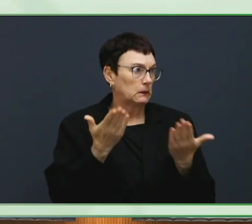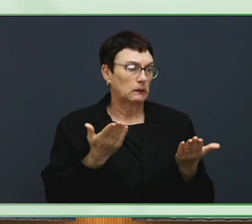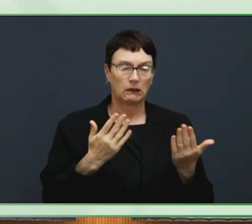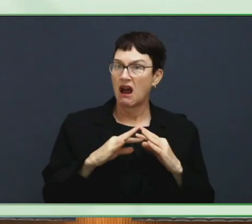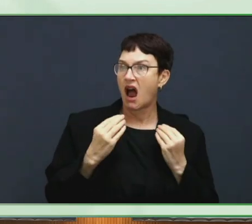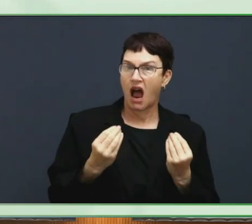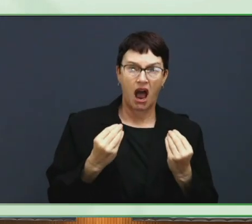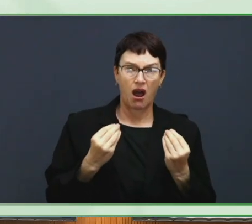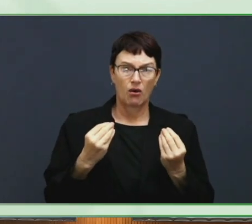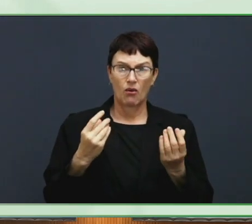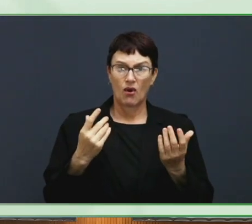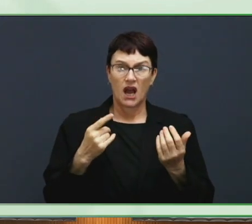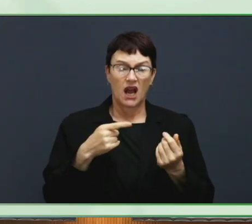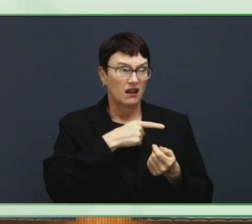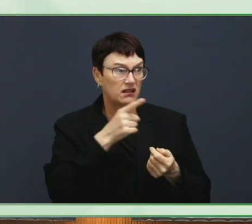needed